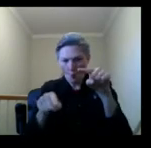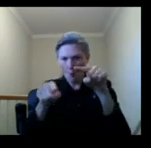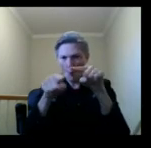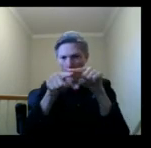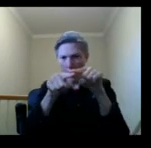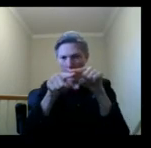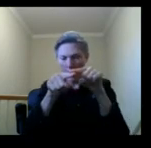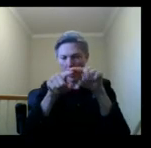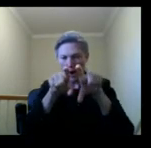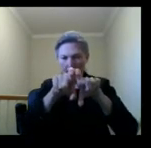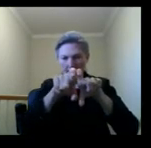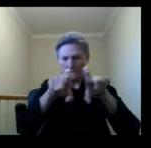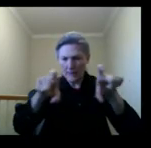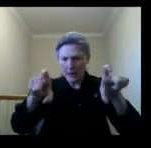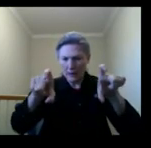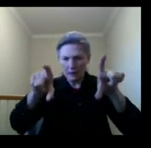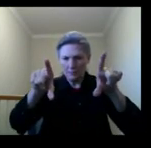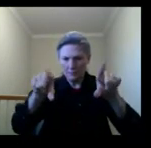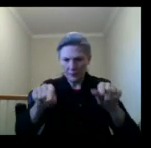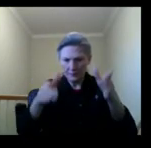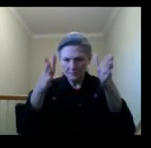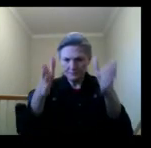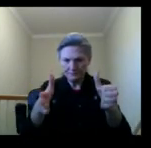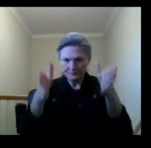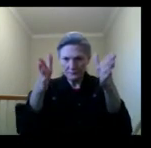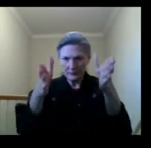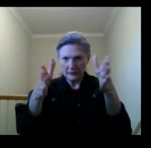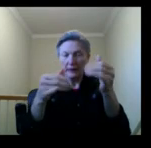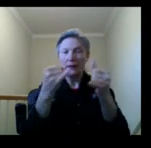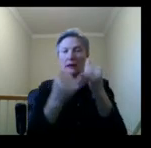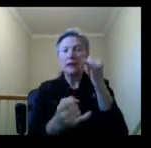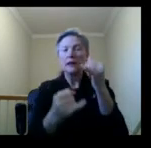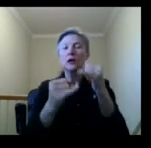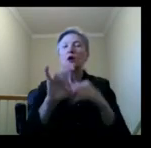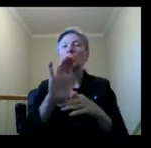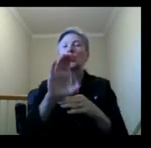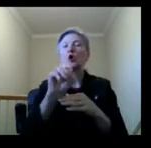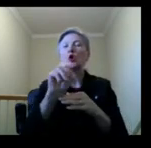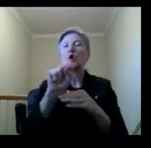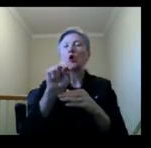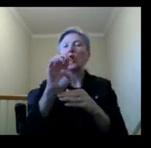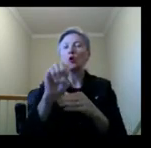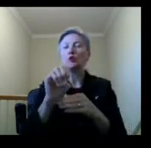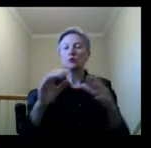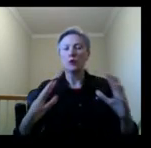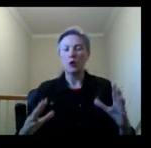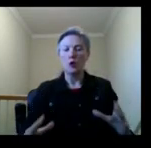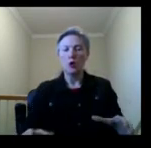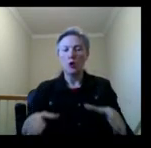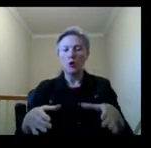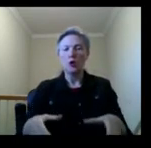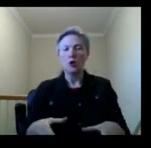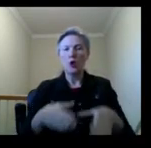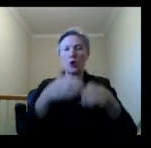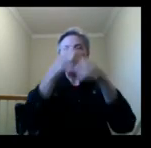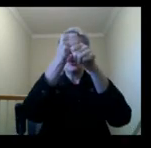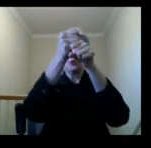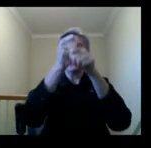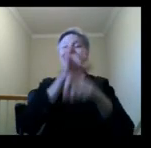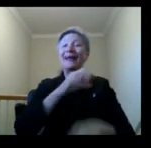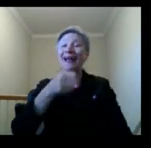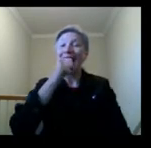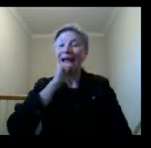base. Okay, the final one is going to be a cone, and we all know this as an ice cream